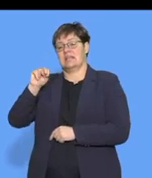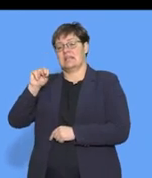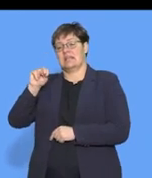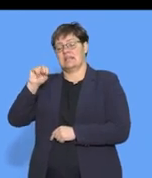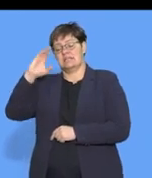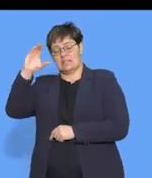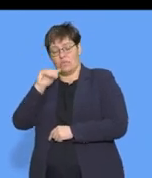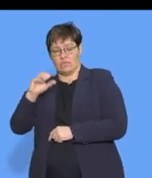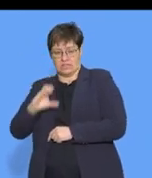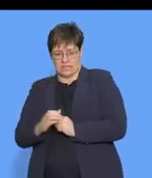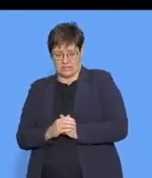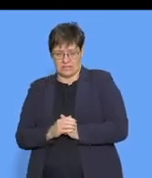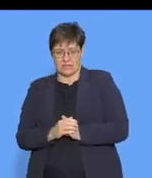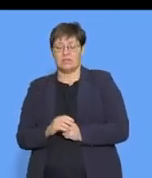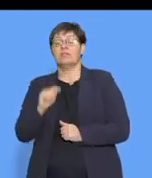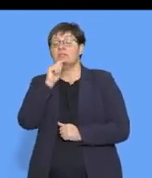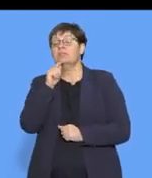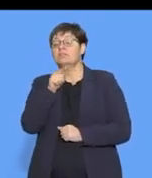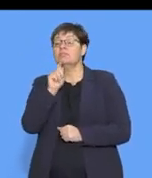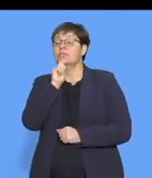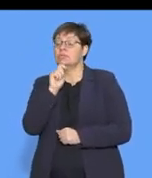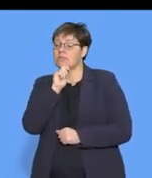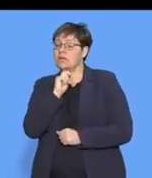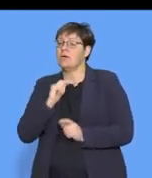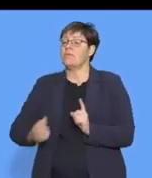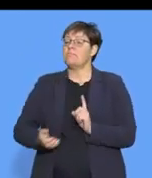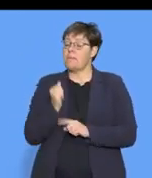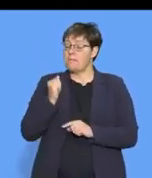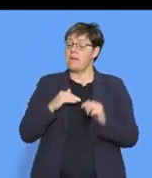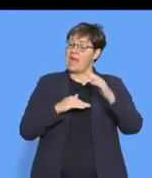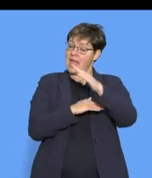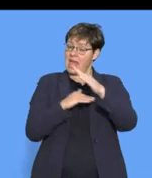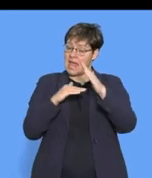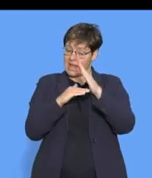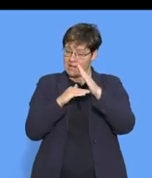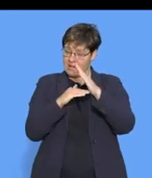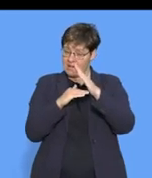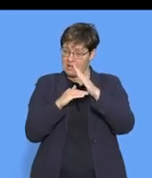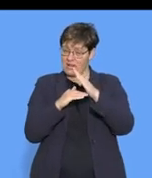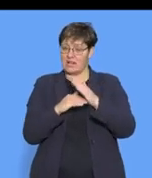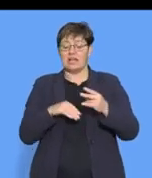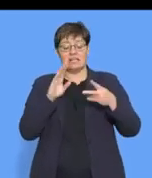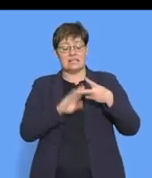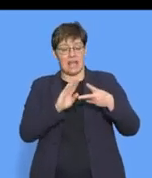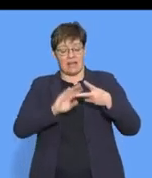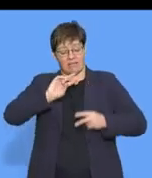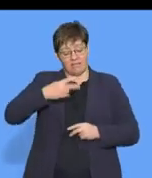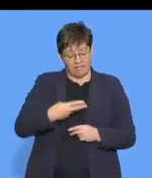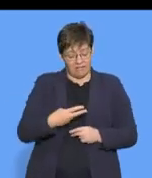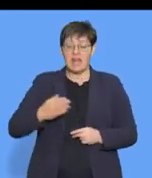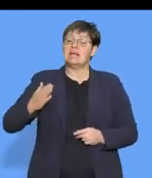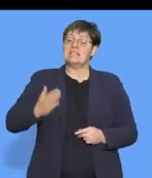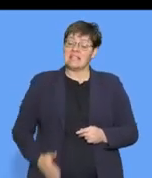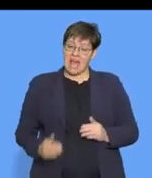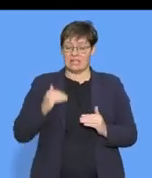C. And this version is the version we use when we're trying to find angles. The second one we have is the version with the sides